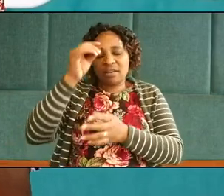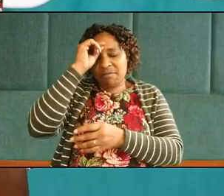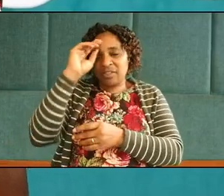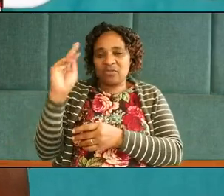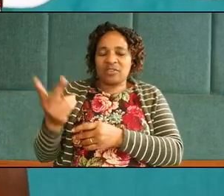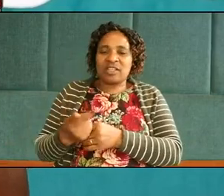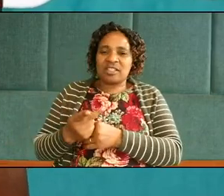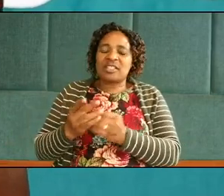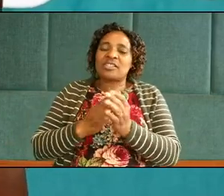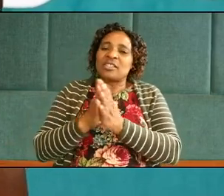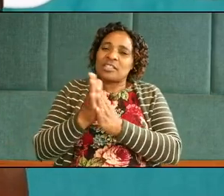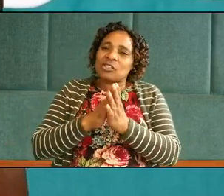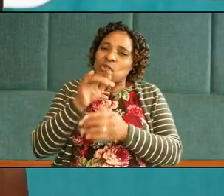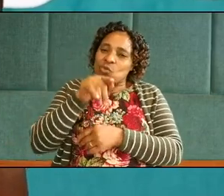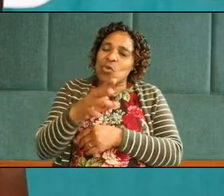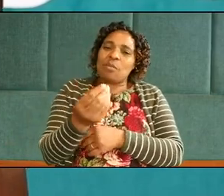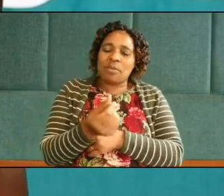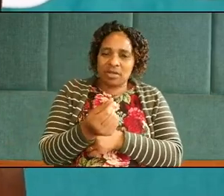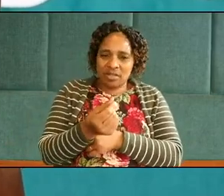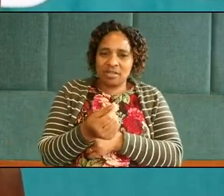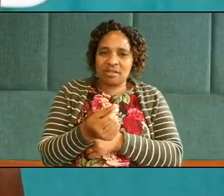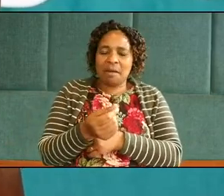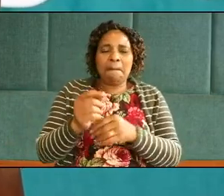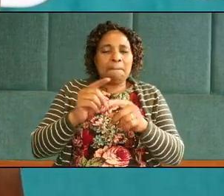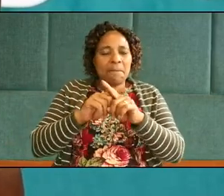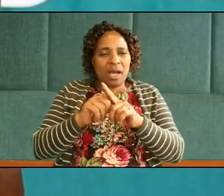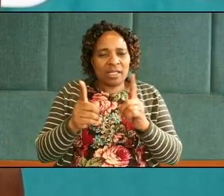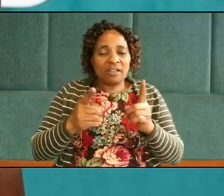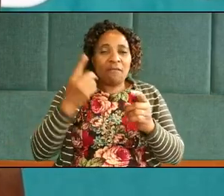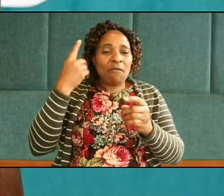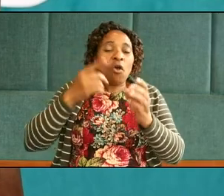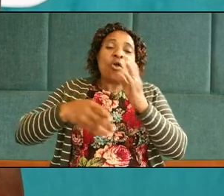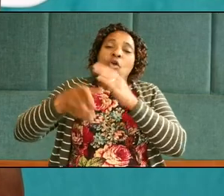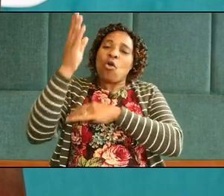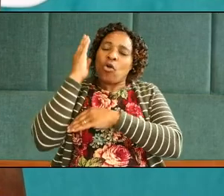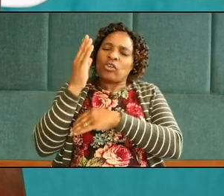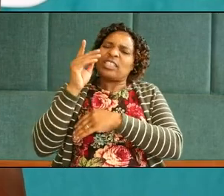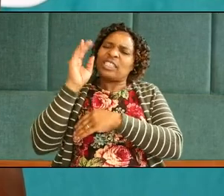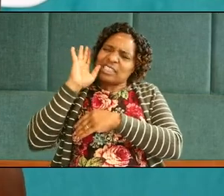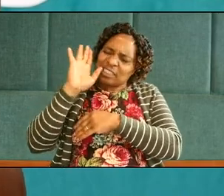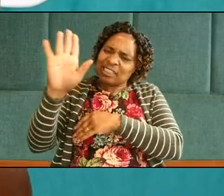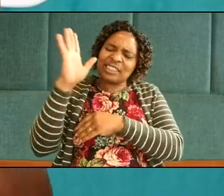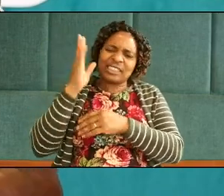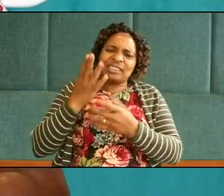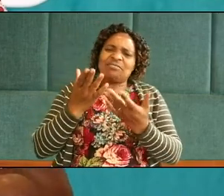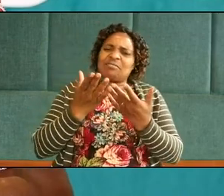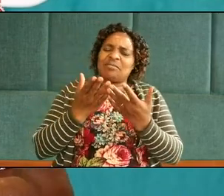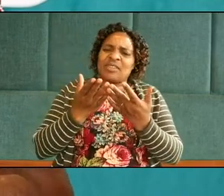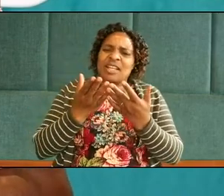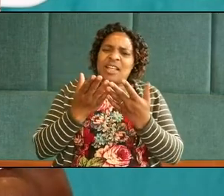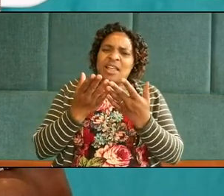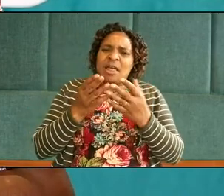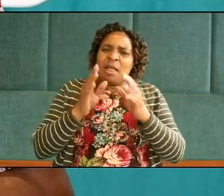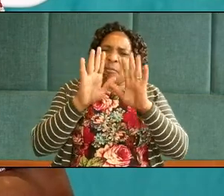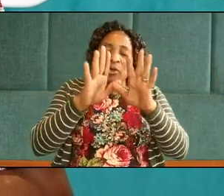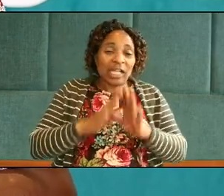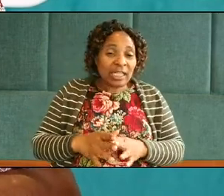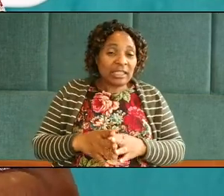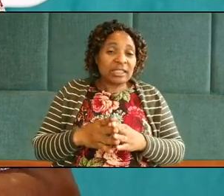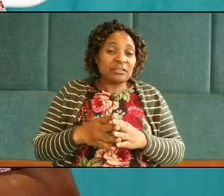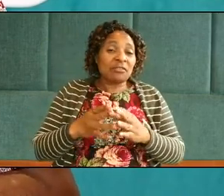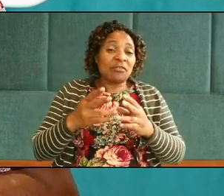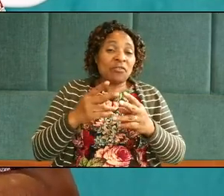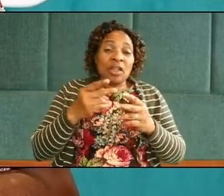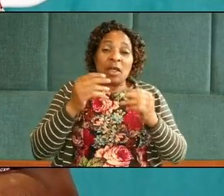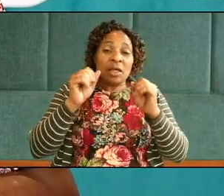Kenya are interested in your money, you know. But for God, that's not His key. He already has all the money that He needs.